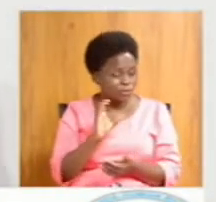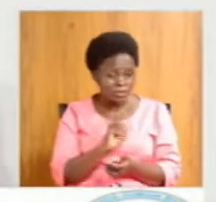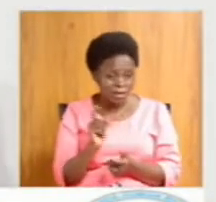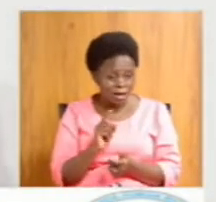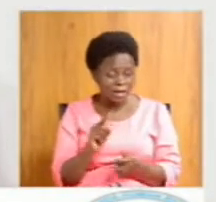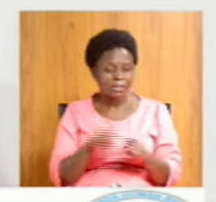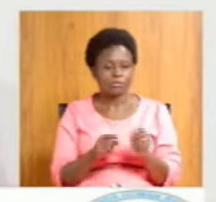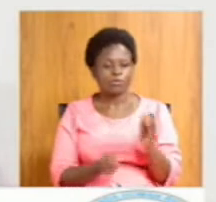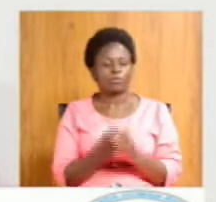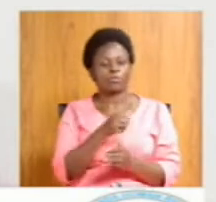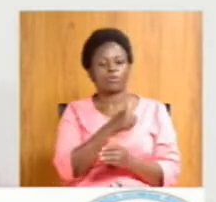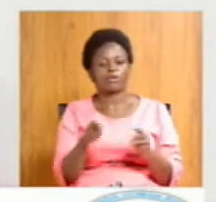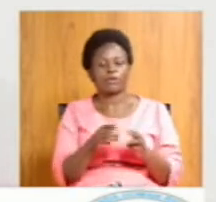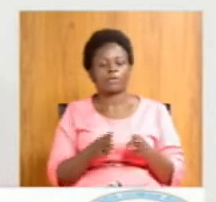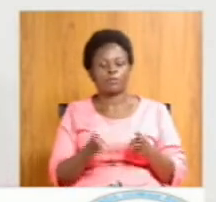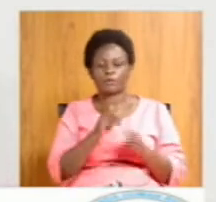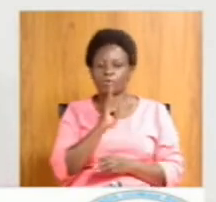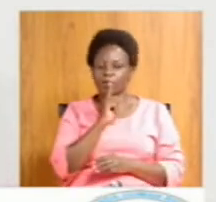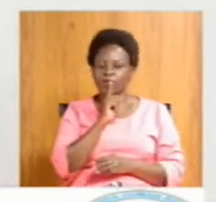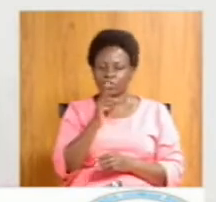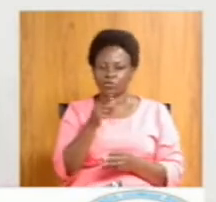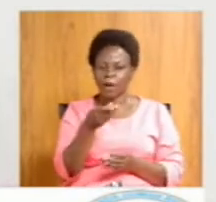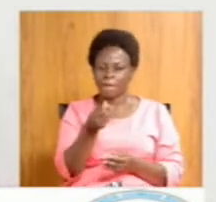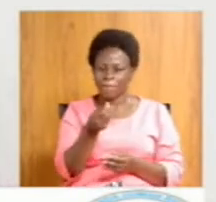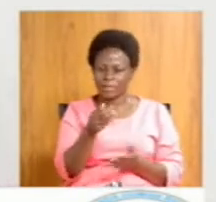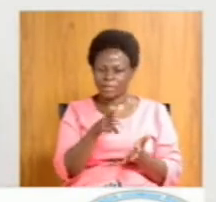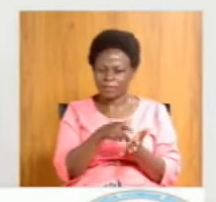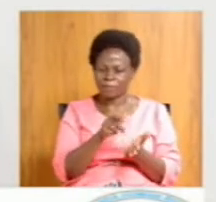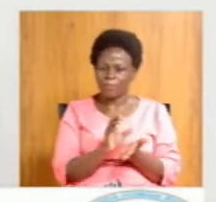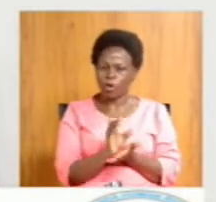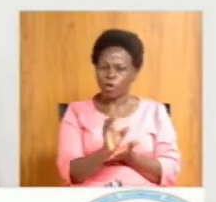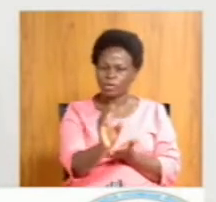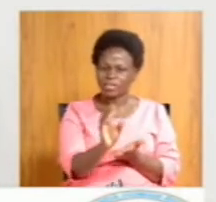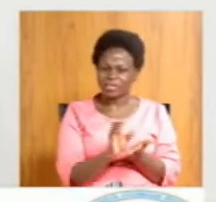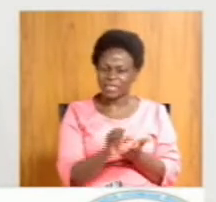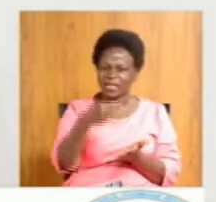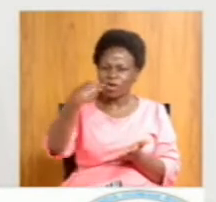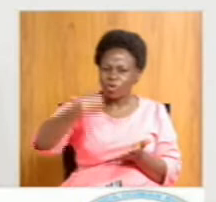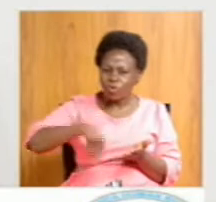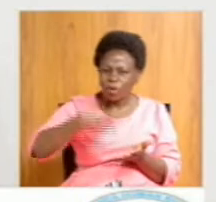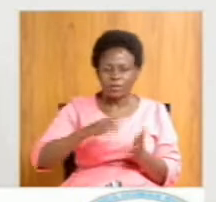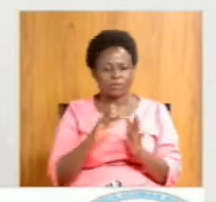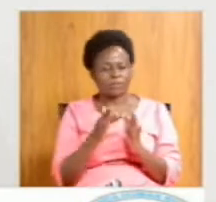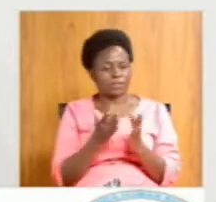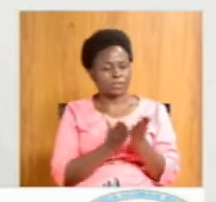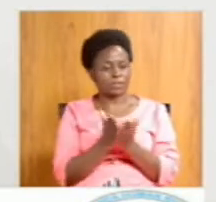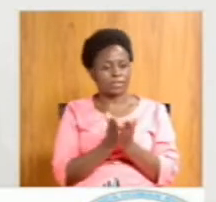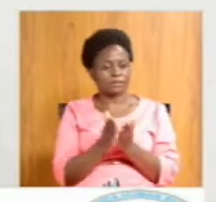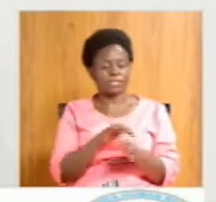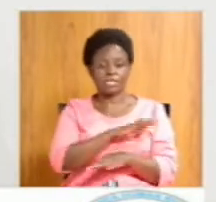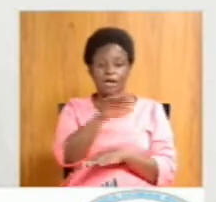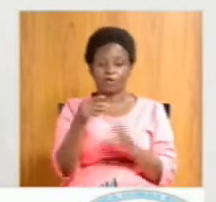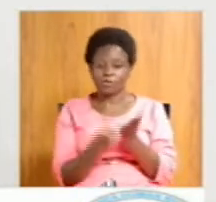have also come up with different models that ensure that the pricing, the costing, the quality of Internet service across